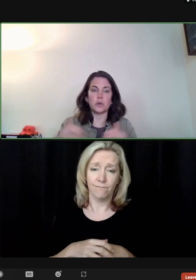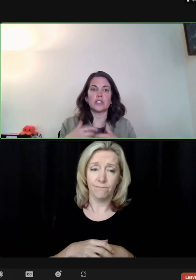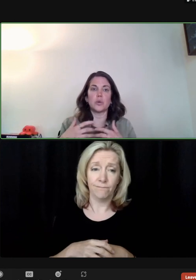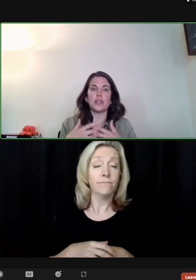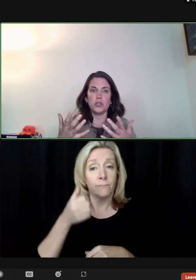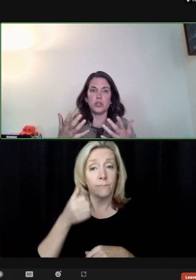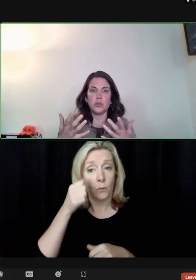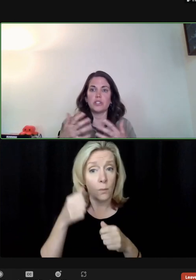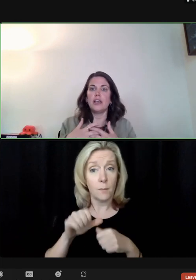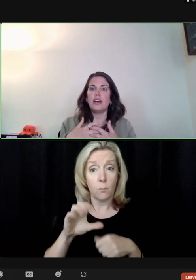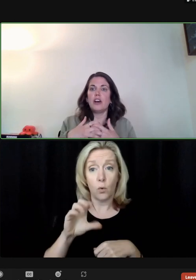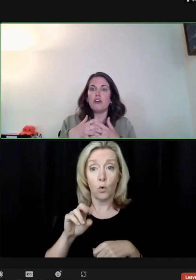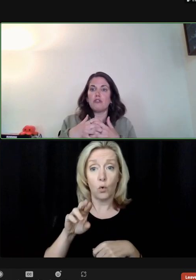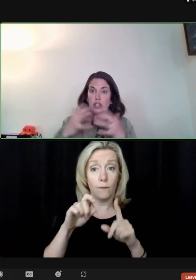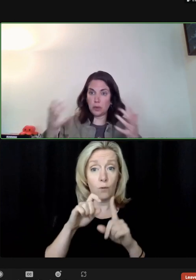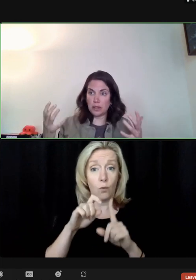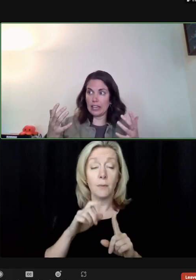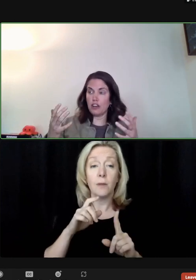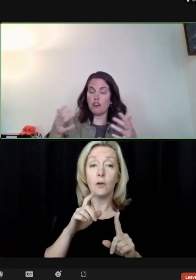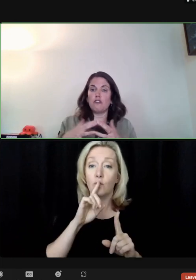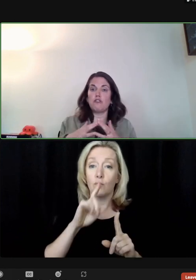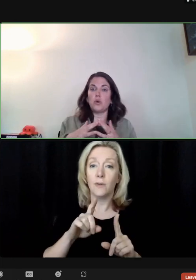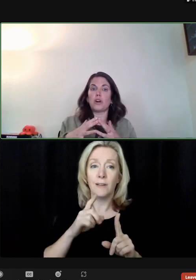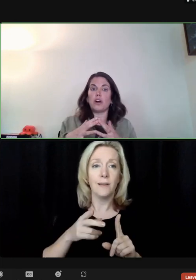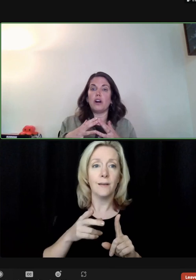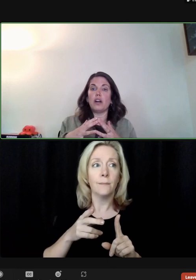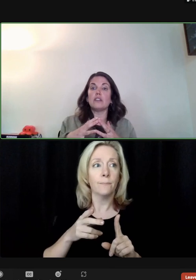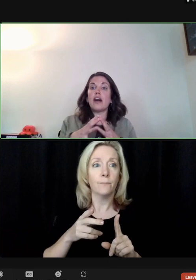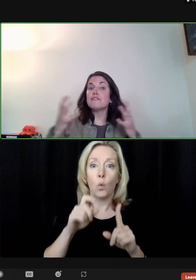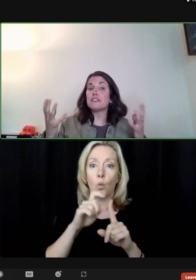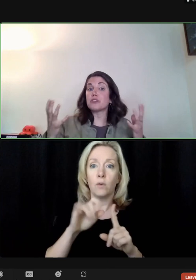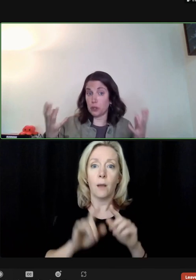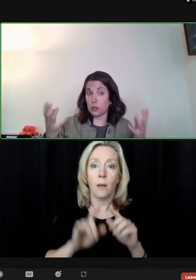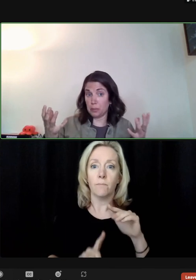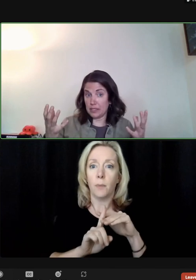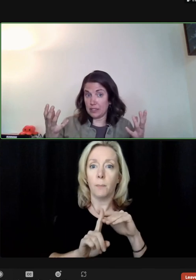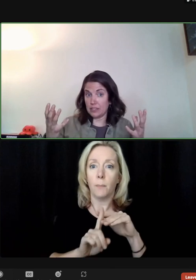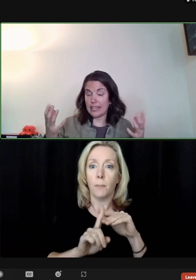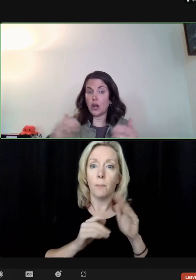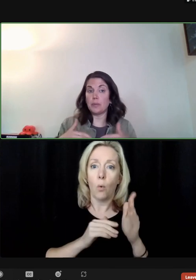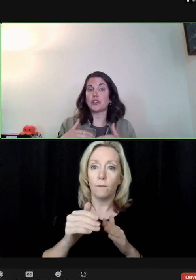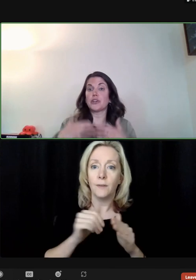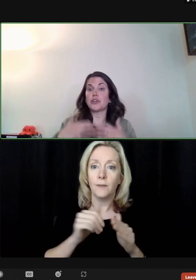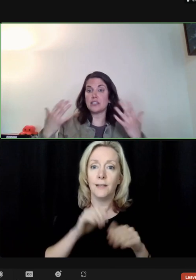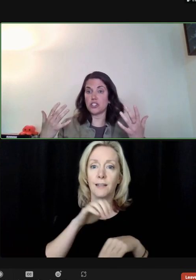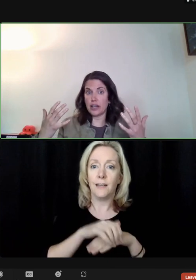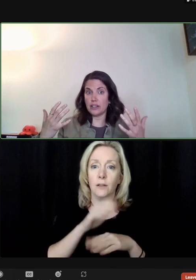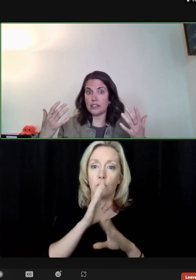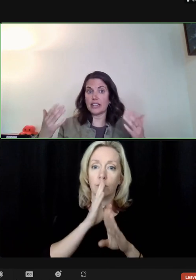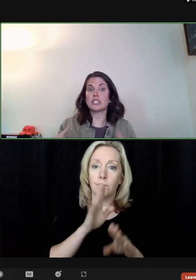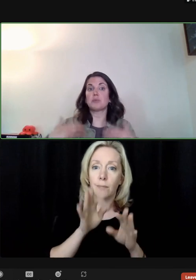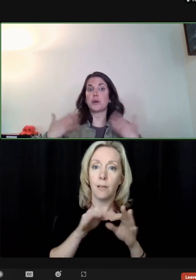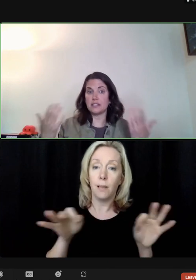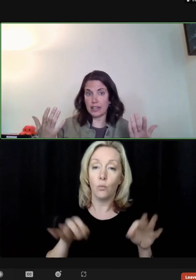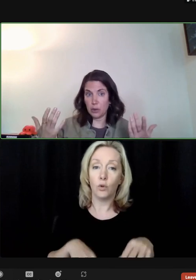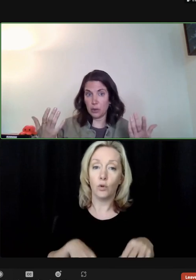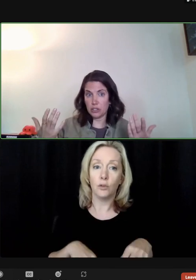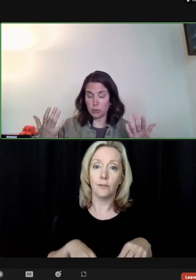language, right? These words that we can use frequently for a lot of different purposes to help increase a